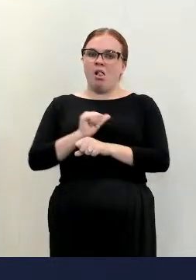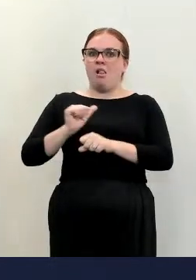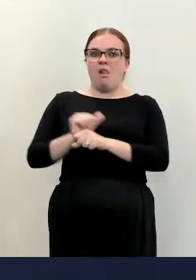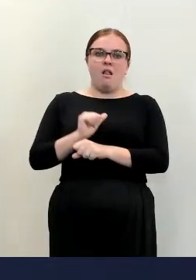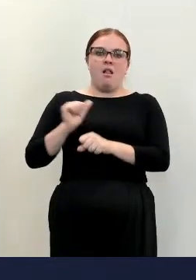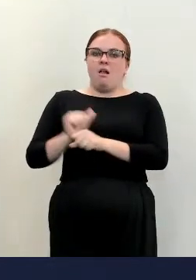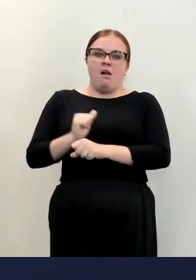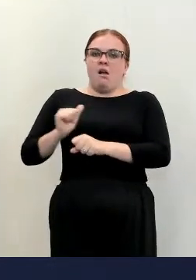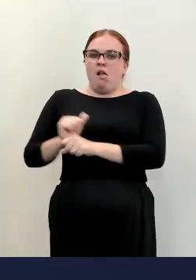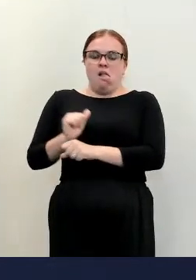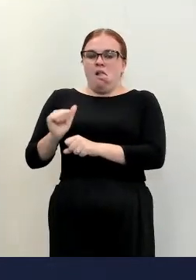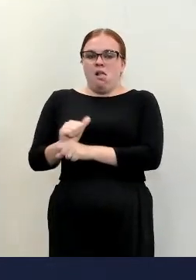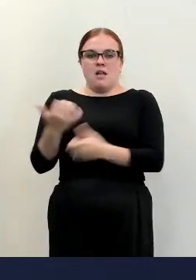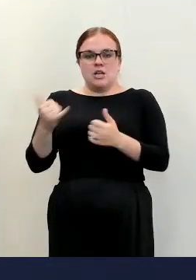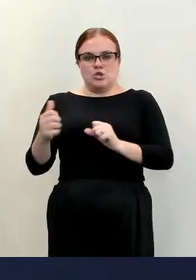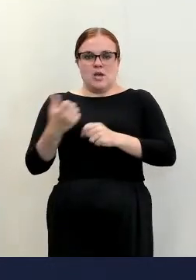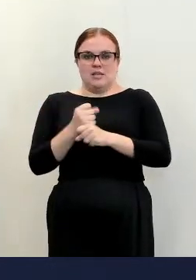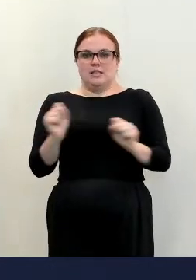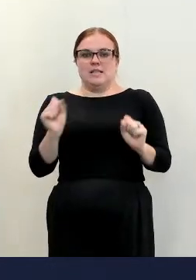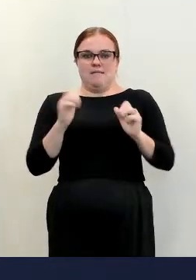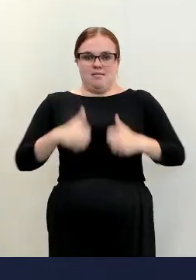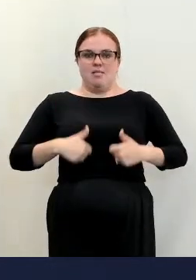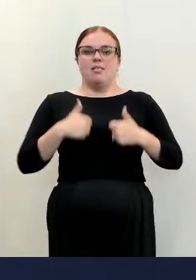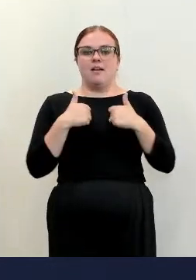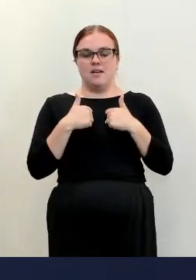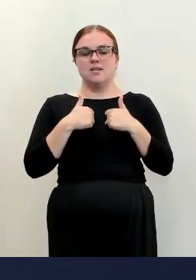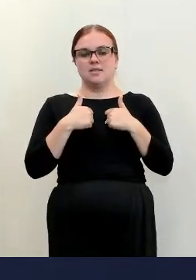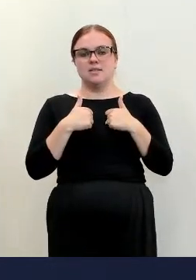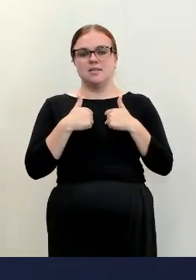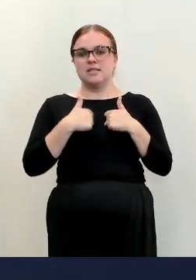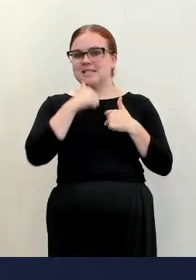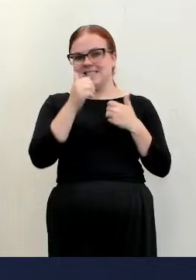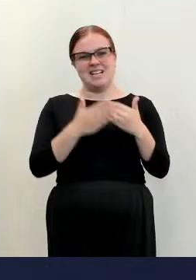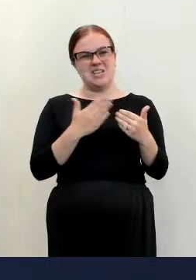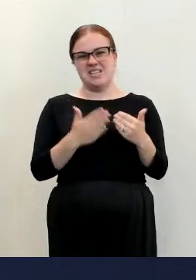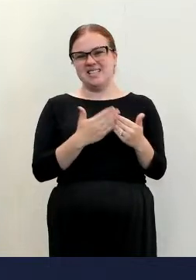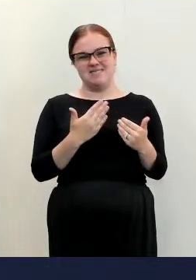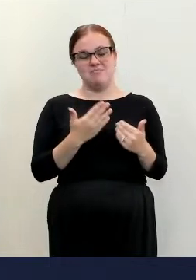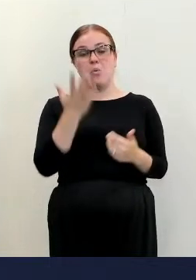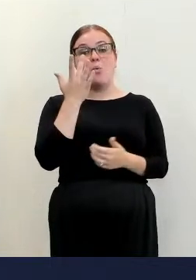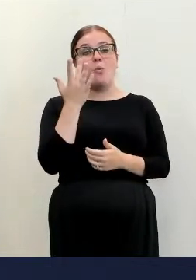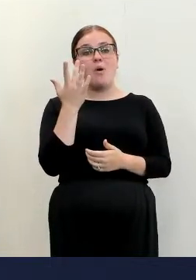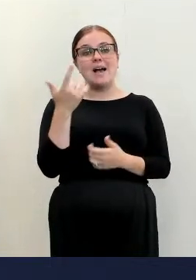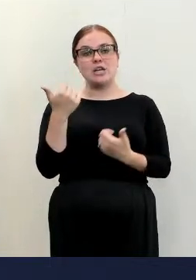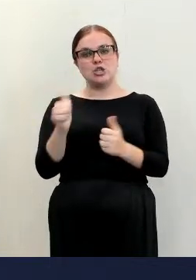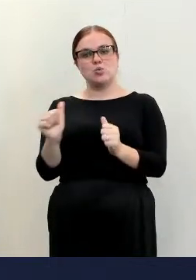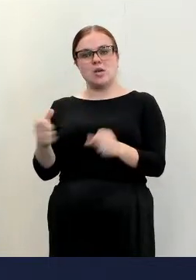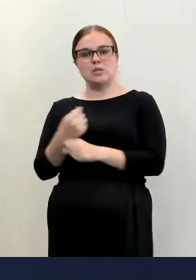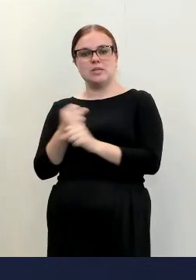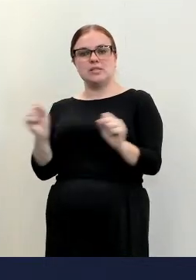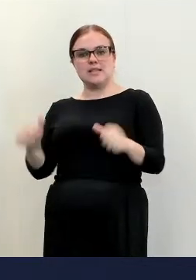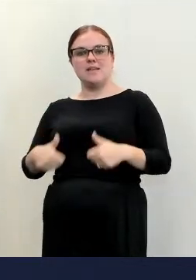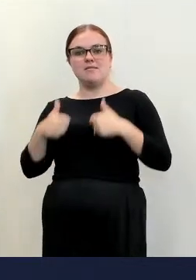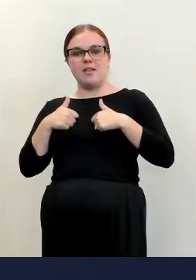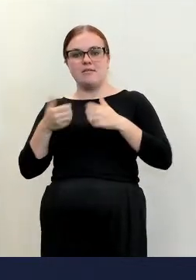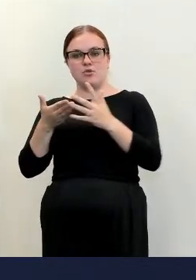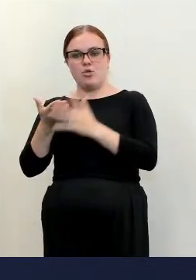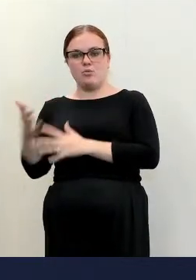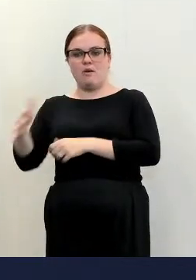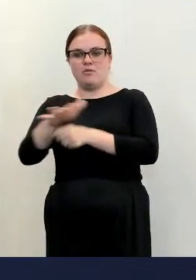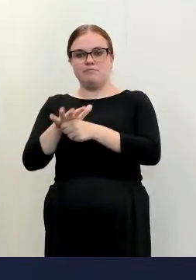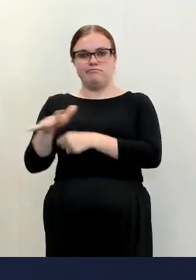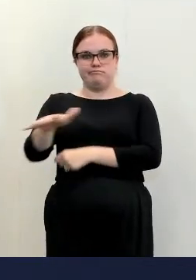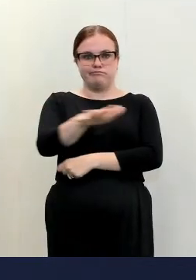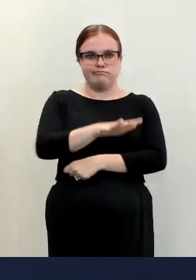off trying to save people's lives. It's just not easy, because you're trying to save people's lives across the entire